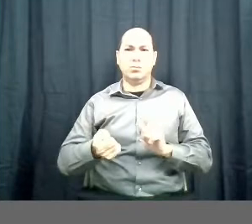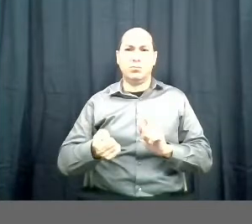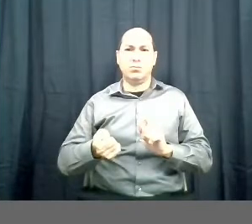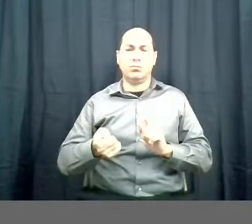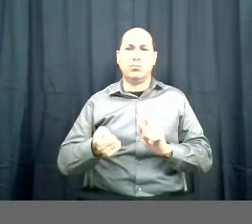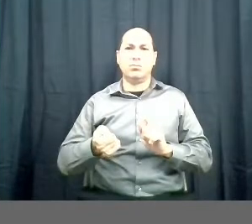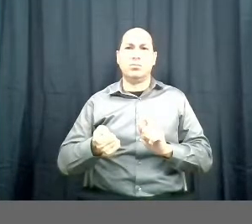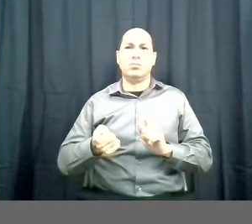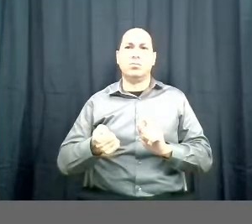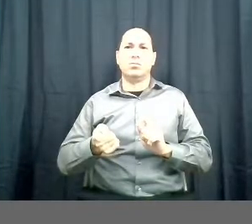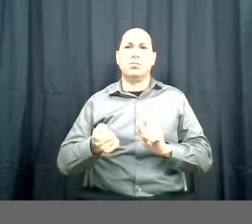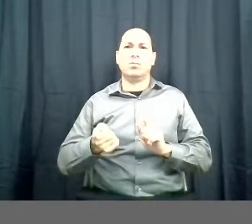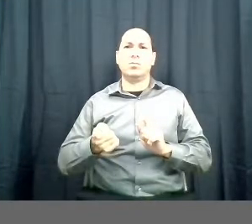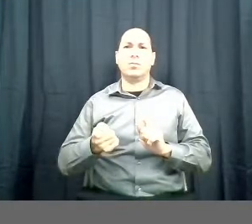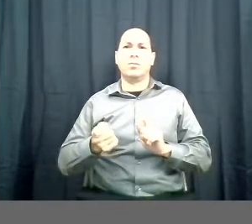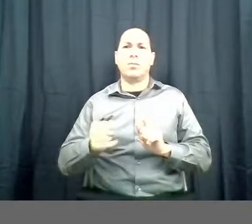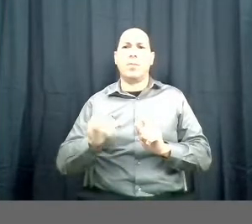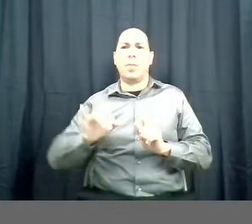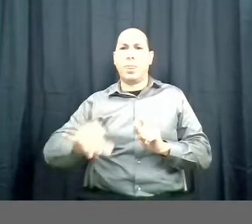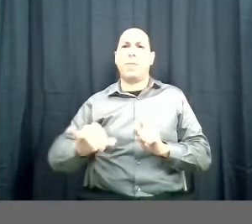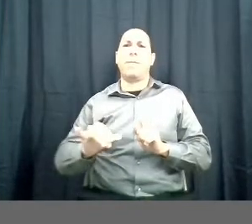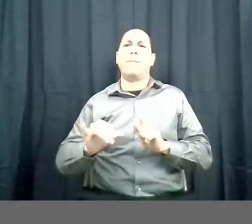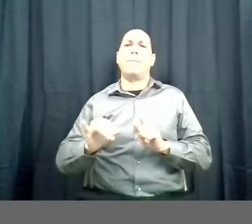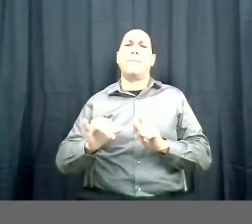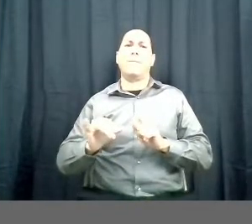That be the basis, the pillars.